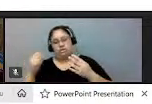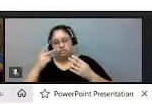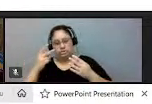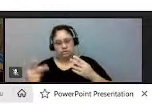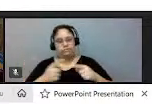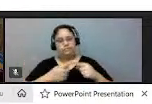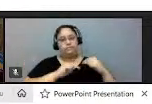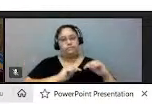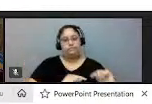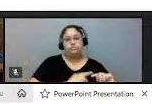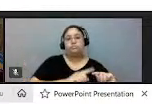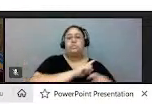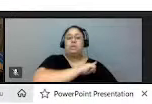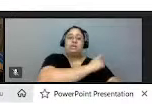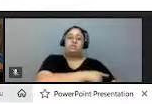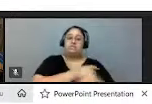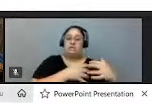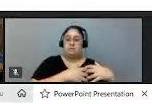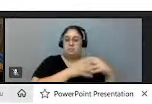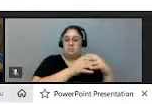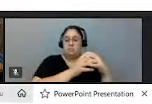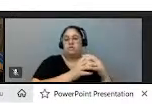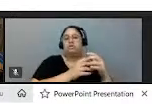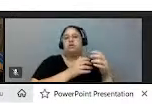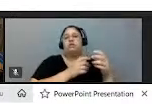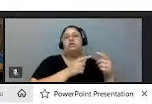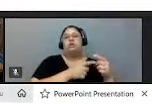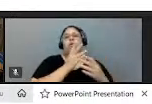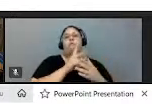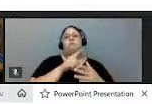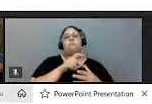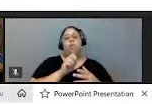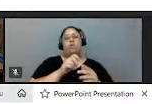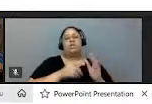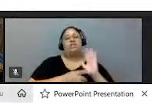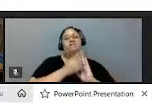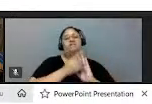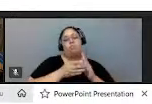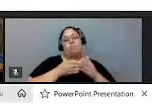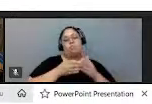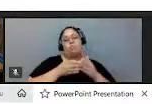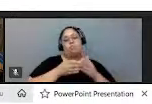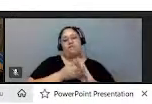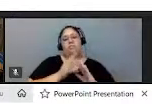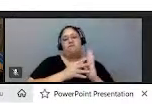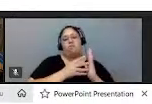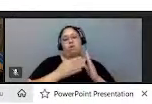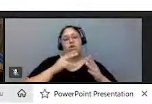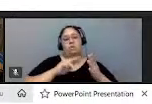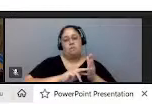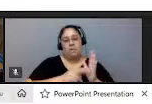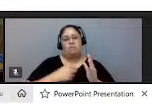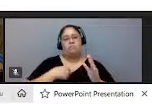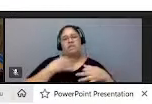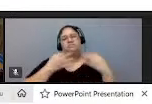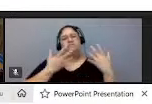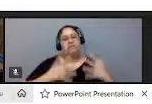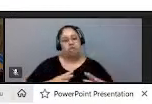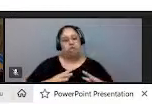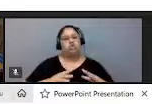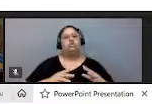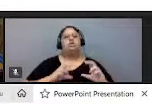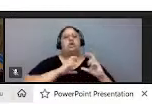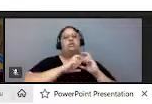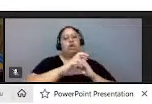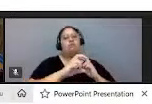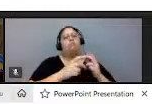capacity creation and I think in regard to the port development framework plans I've already touched on that I've touched on the container terminals Phase